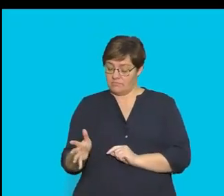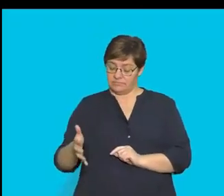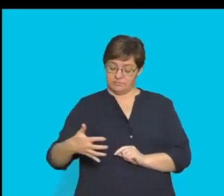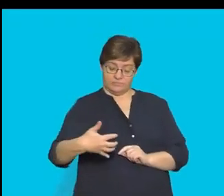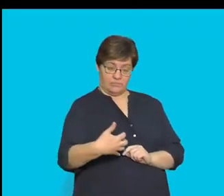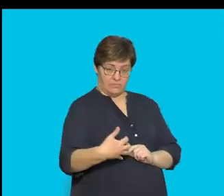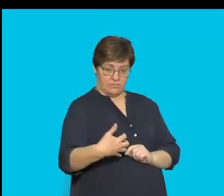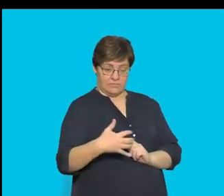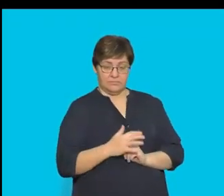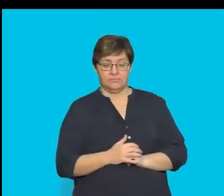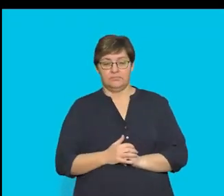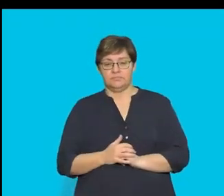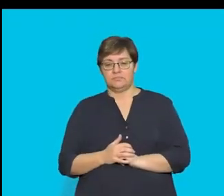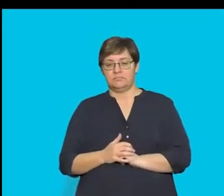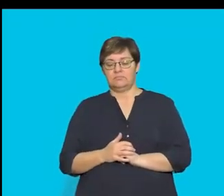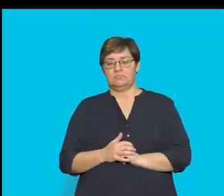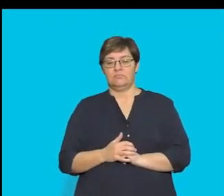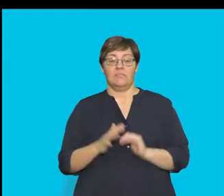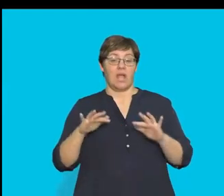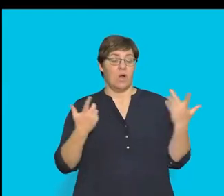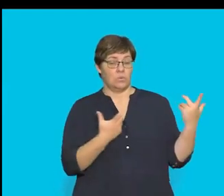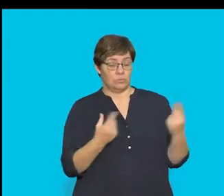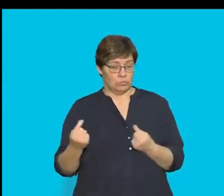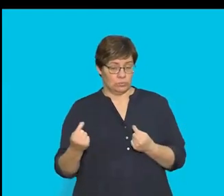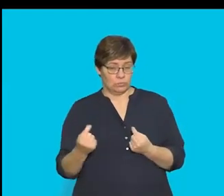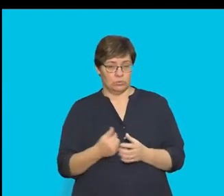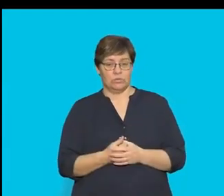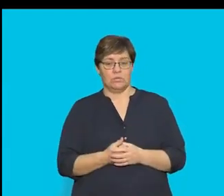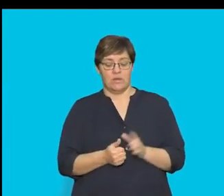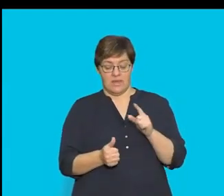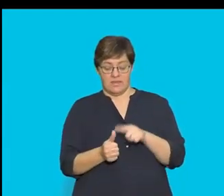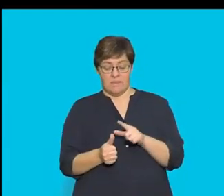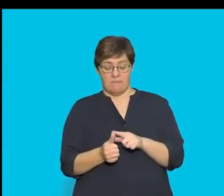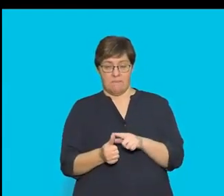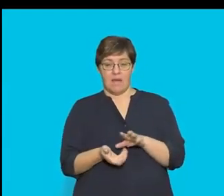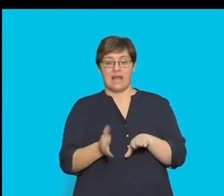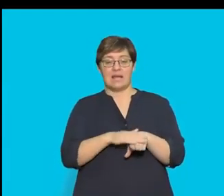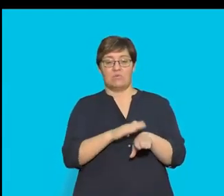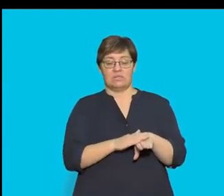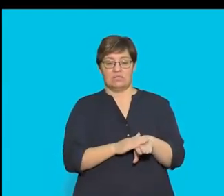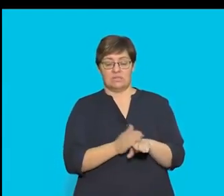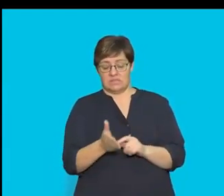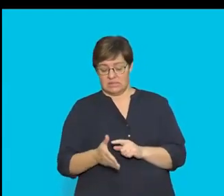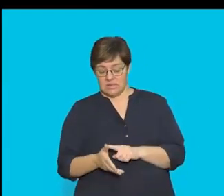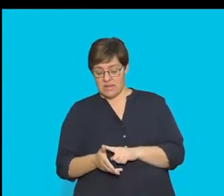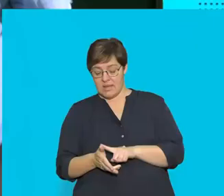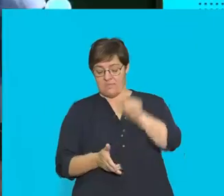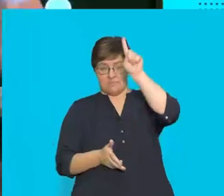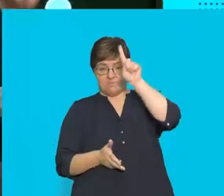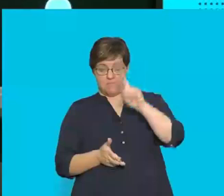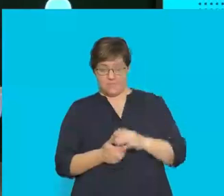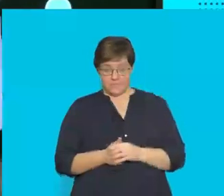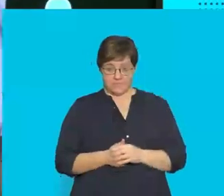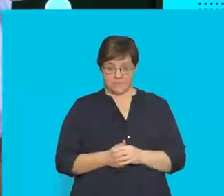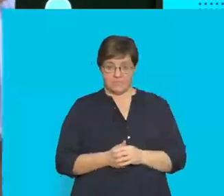straight conductor. And the way we do it is we say that the thumb is the direction of the current. So if